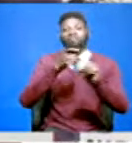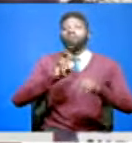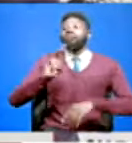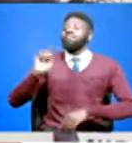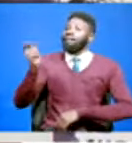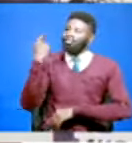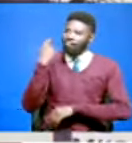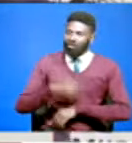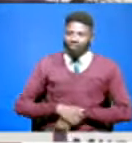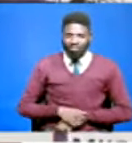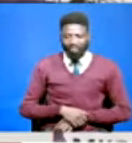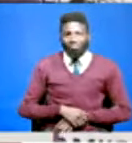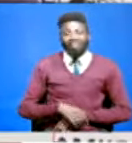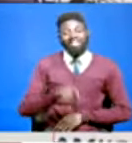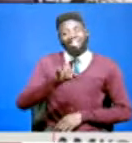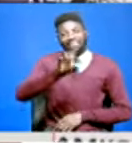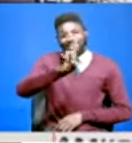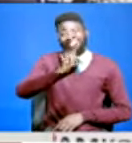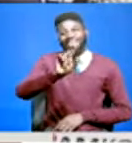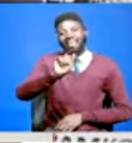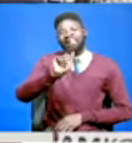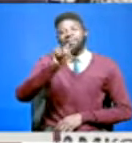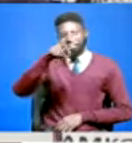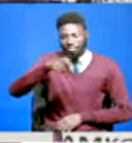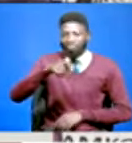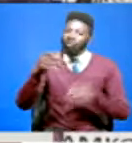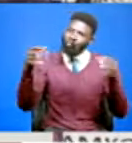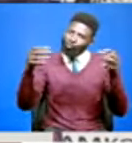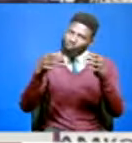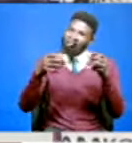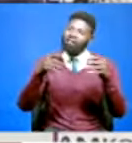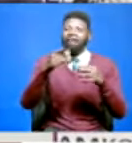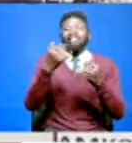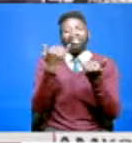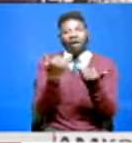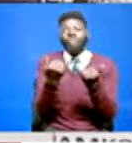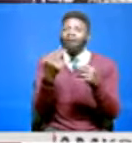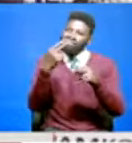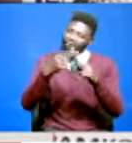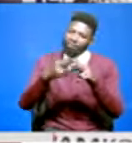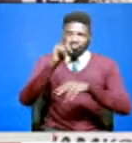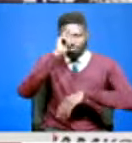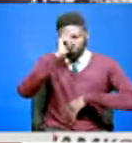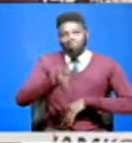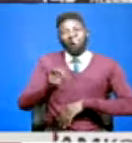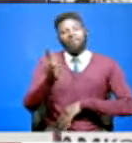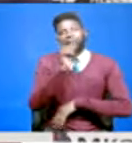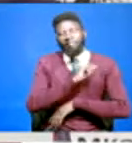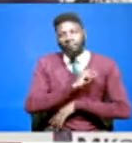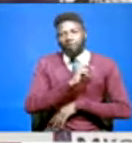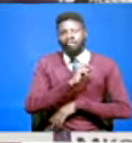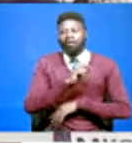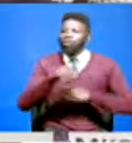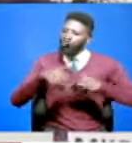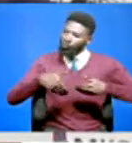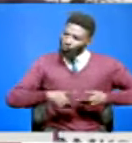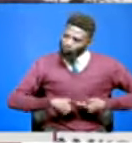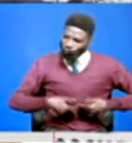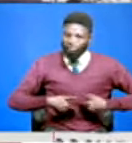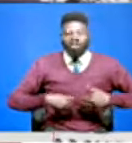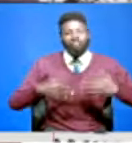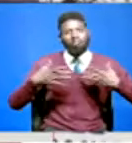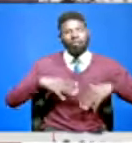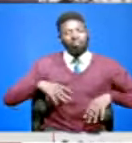as DAP actually earned the reputation of being the young people's party. Sababu